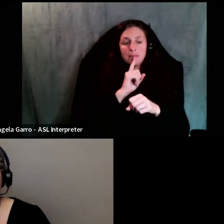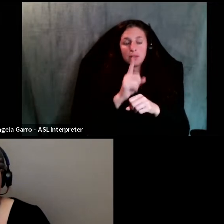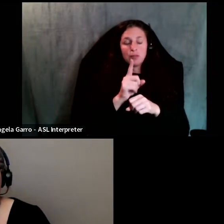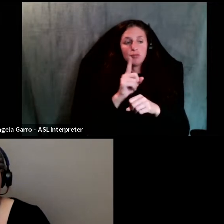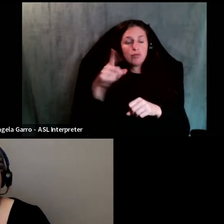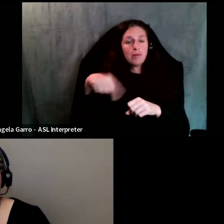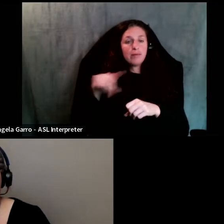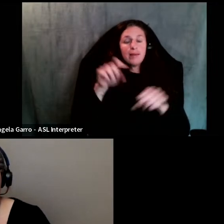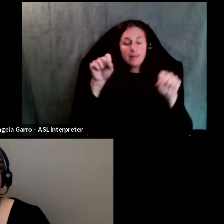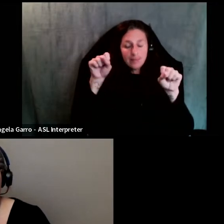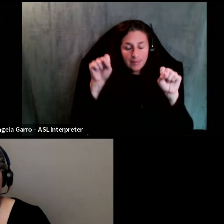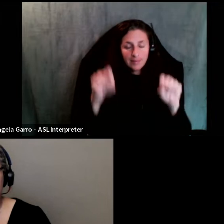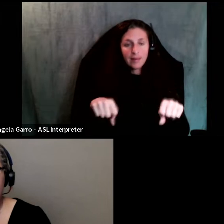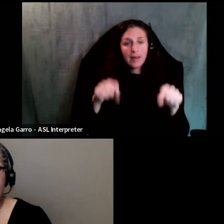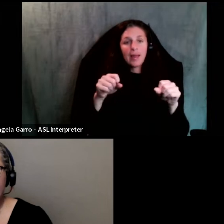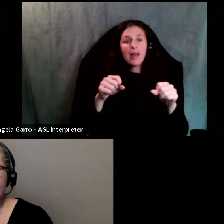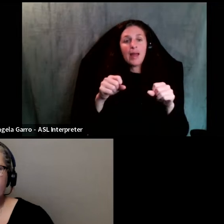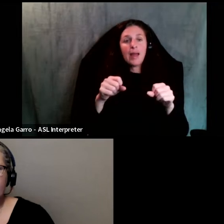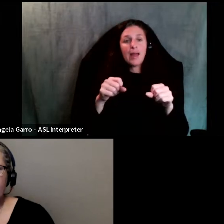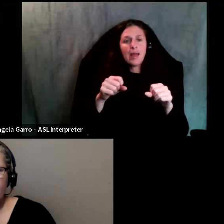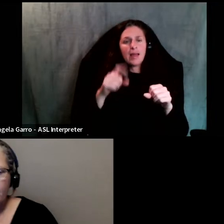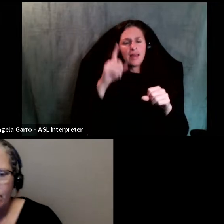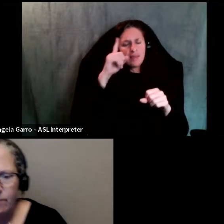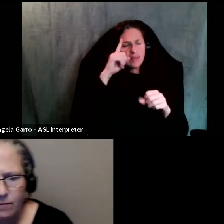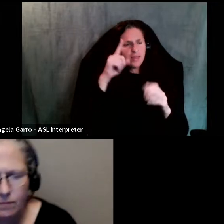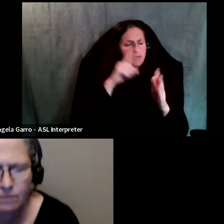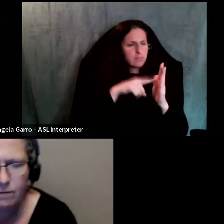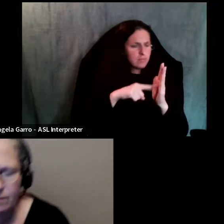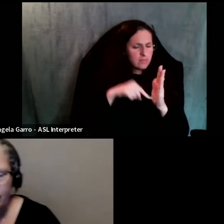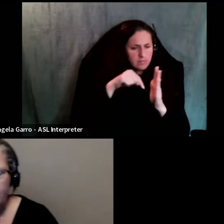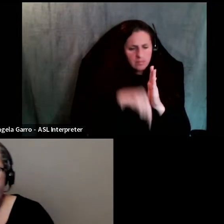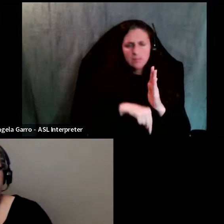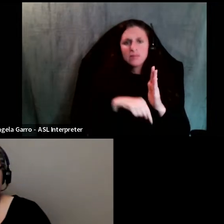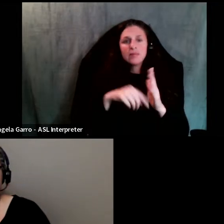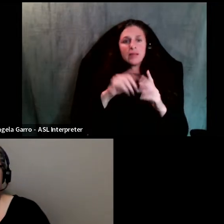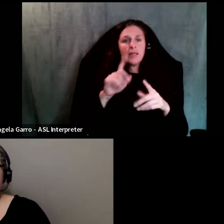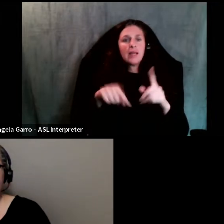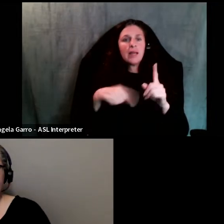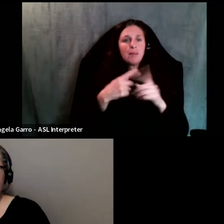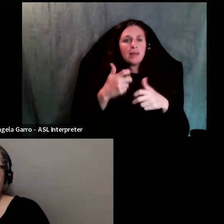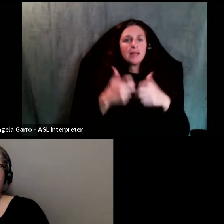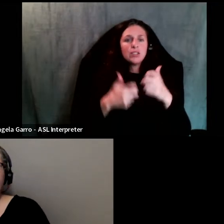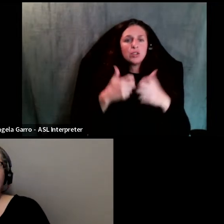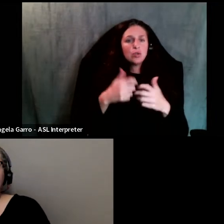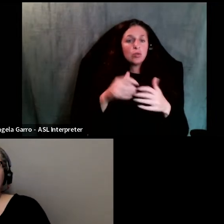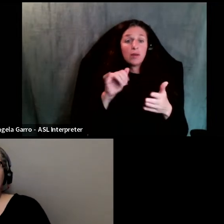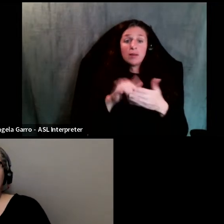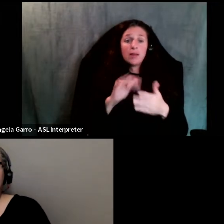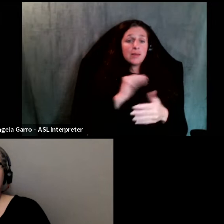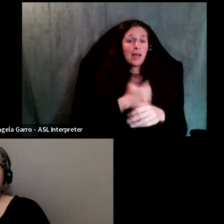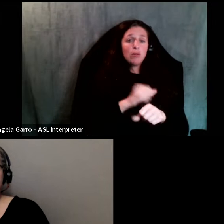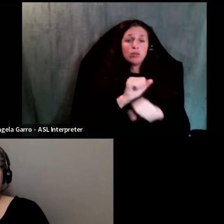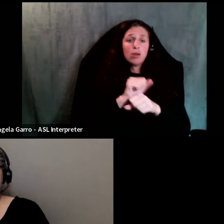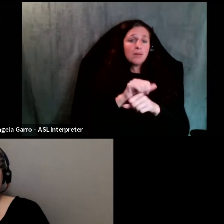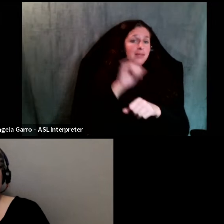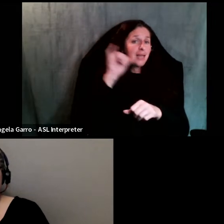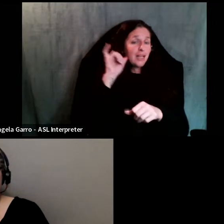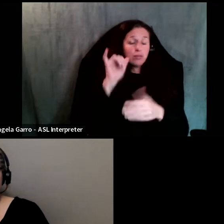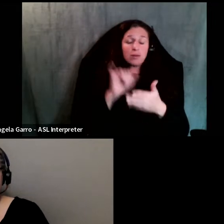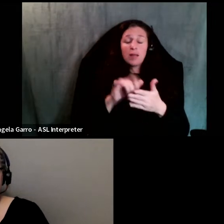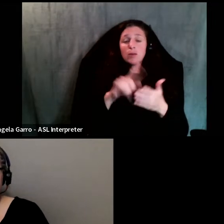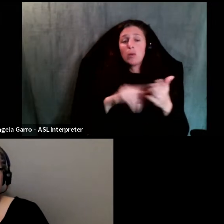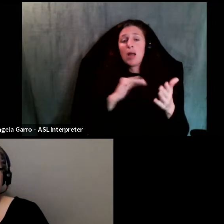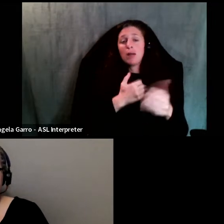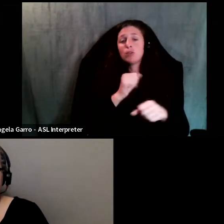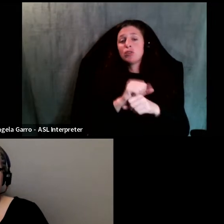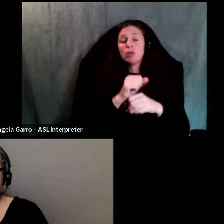they can critically think about the issues. That's what our job was yesterday, and that's what our job is today, and it's what